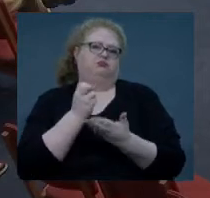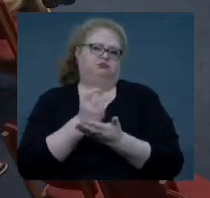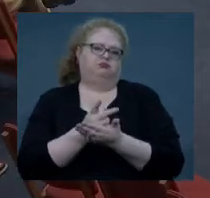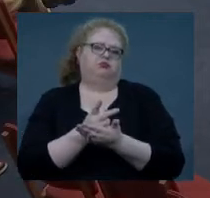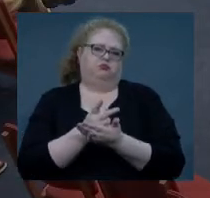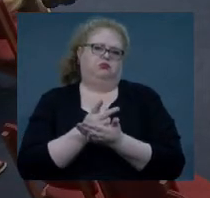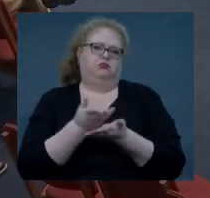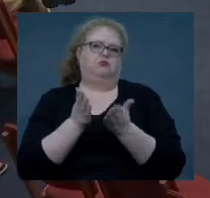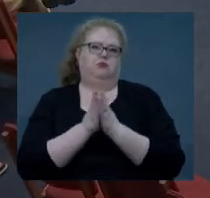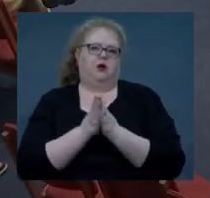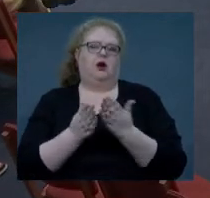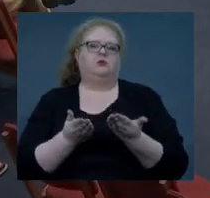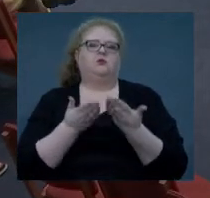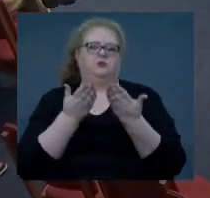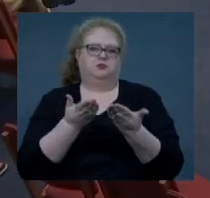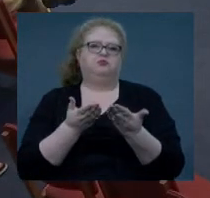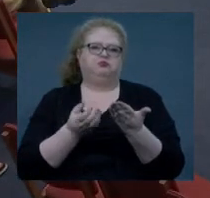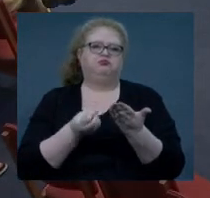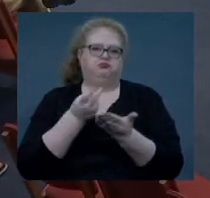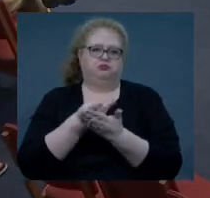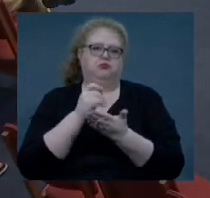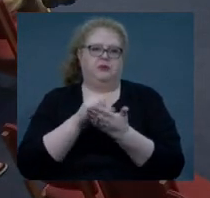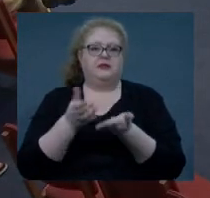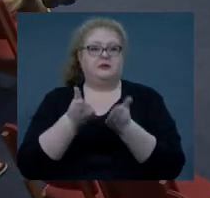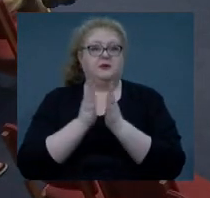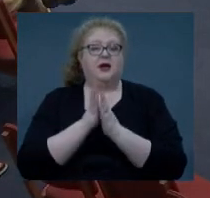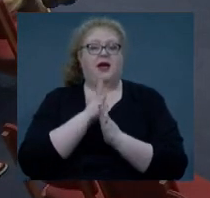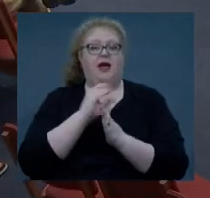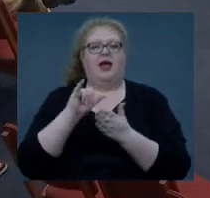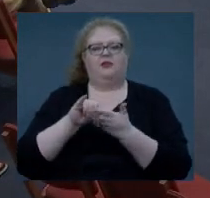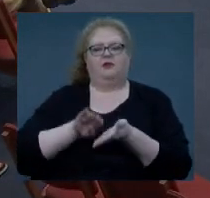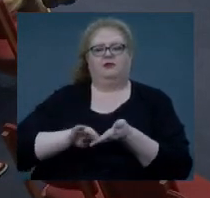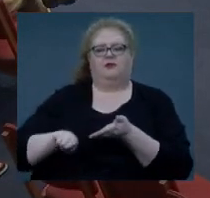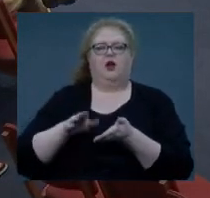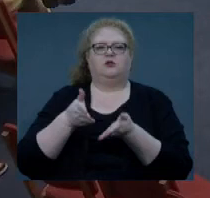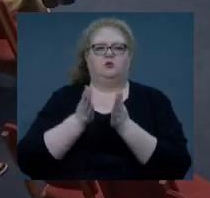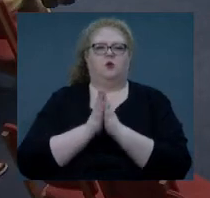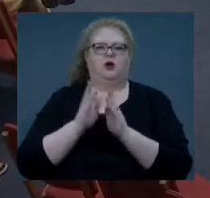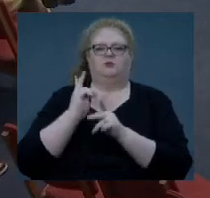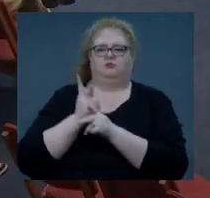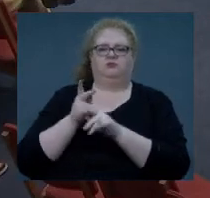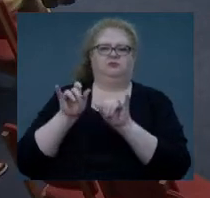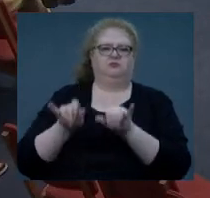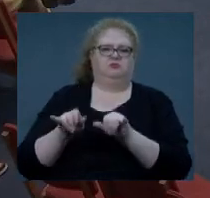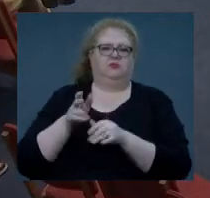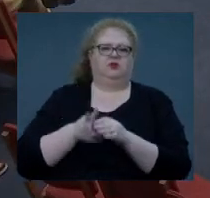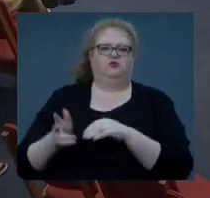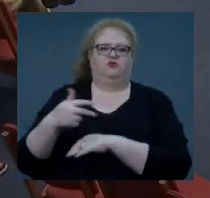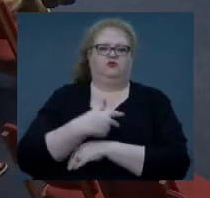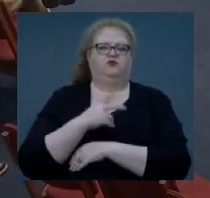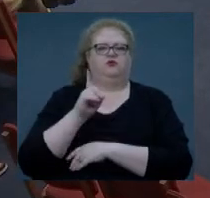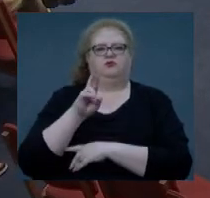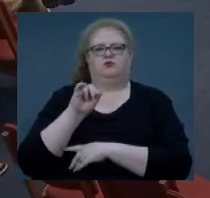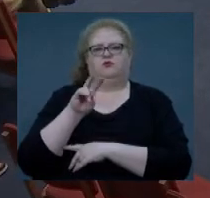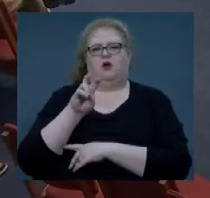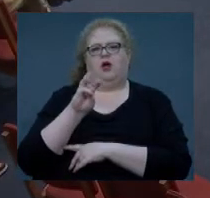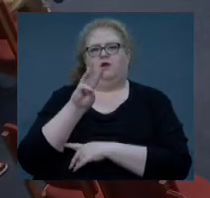this request and also approval of the variance request to keep the driveways as they are currently